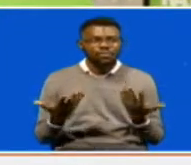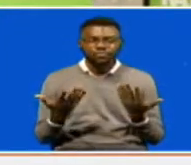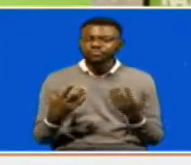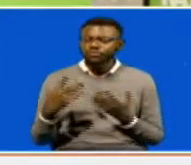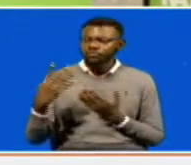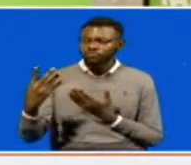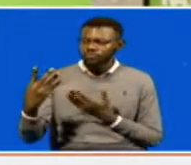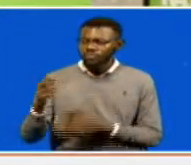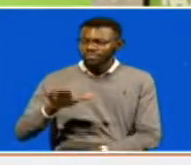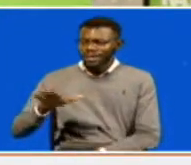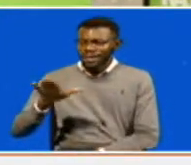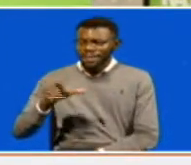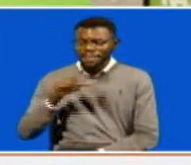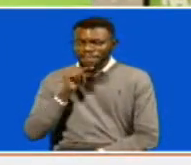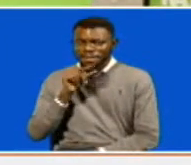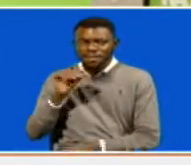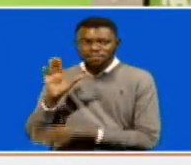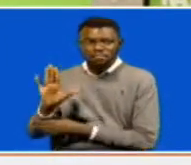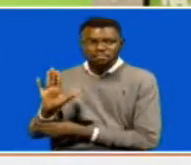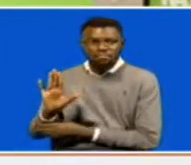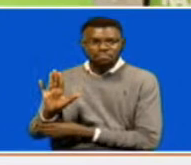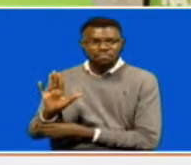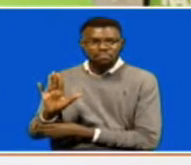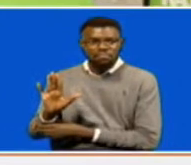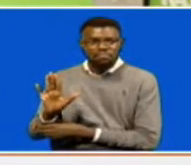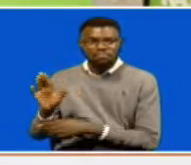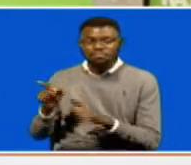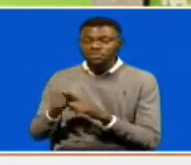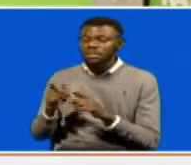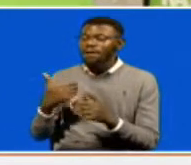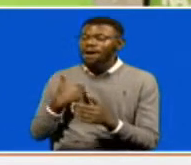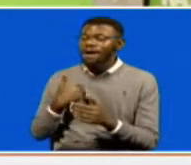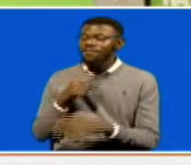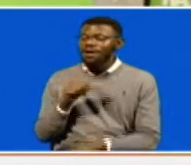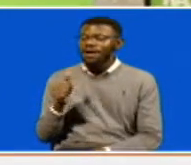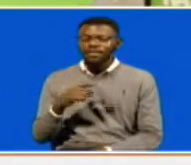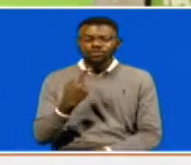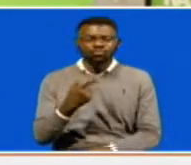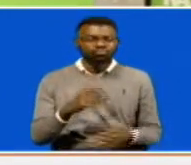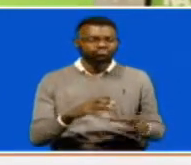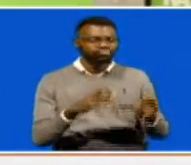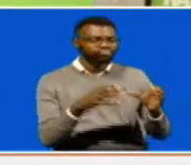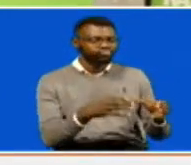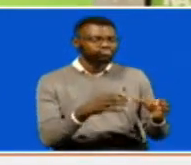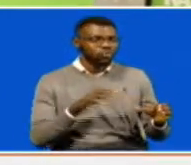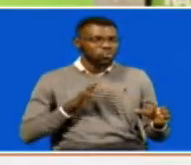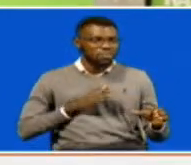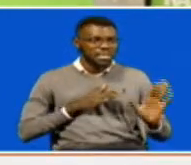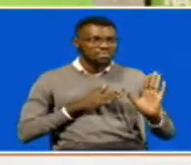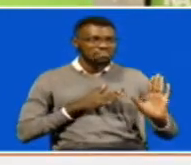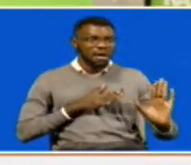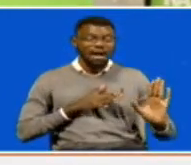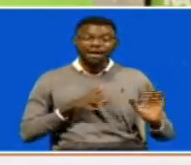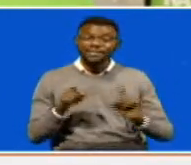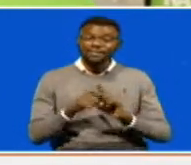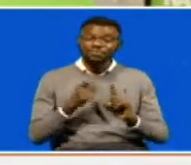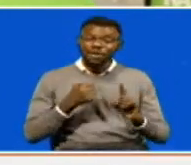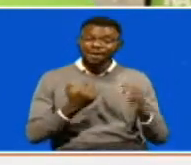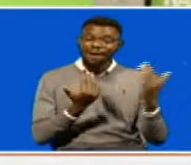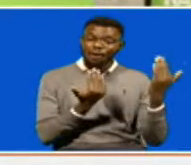men. That is the format that we'll use, and then we'll have 2 groups for the women. We